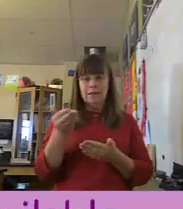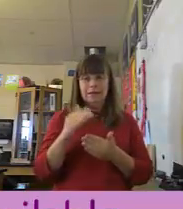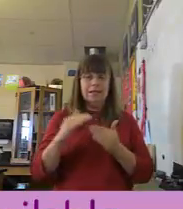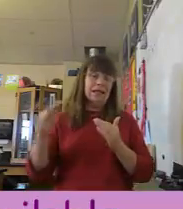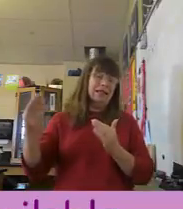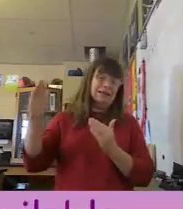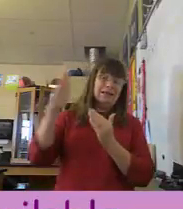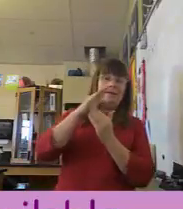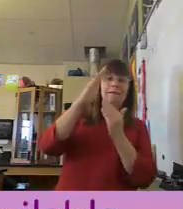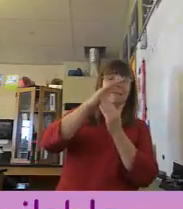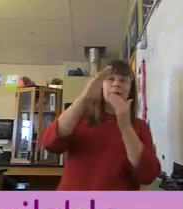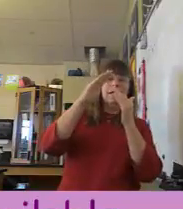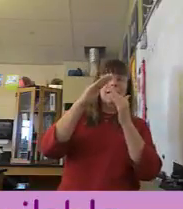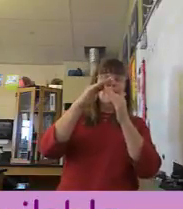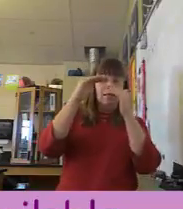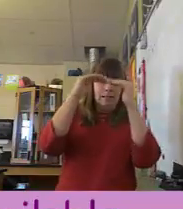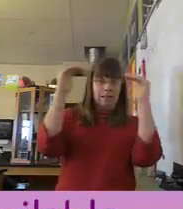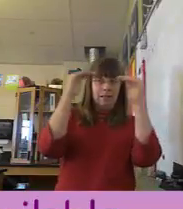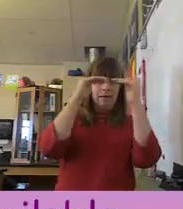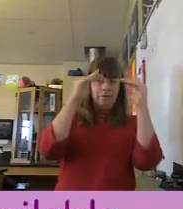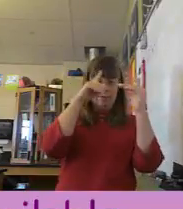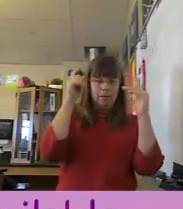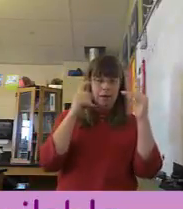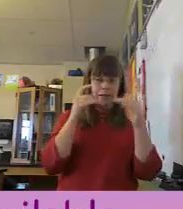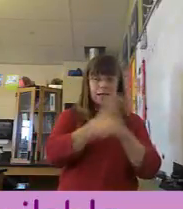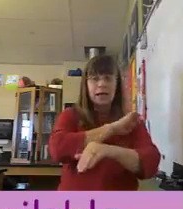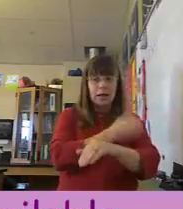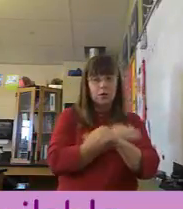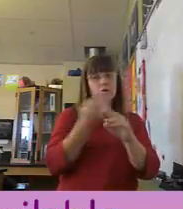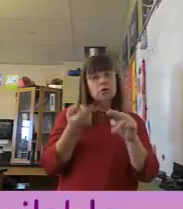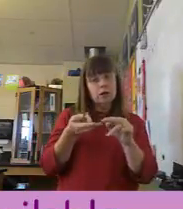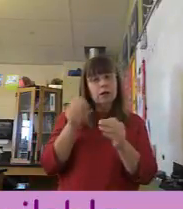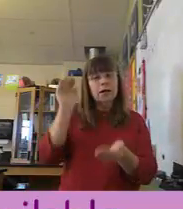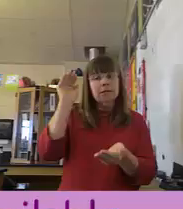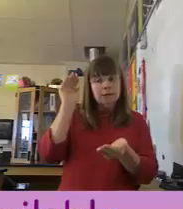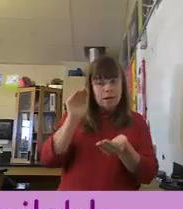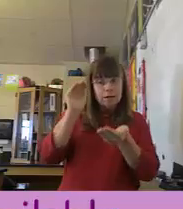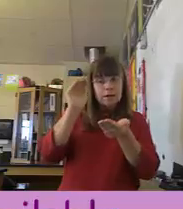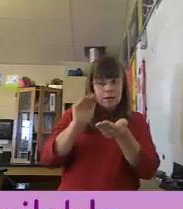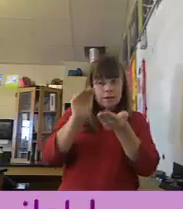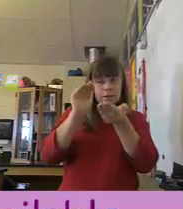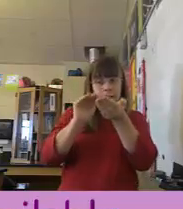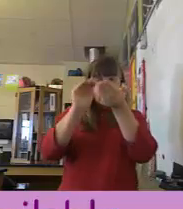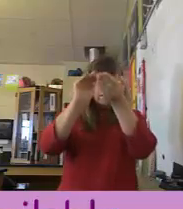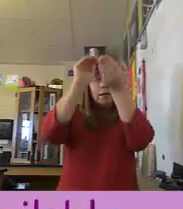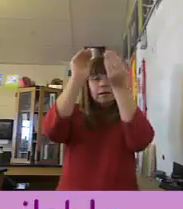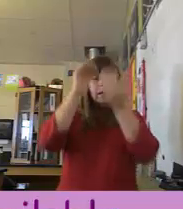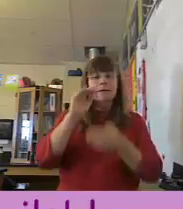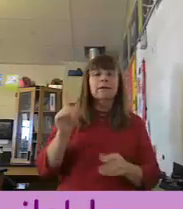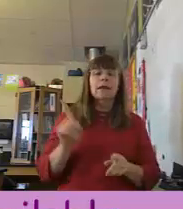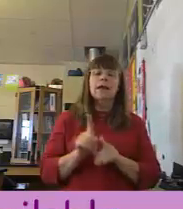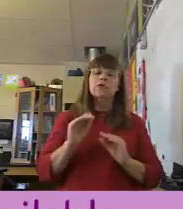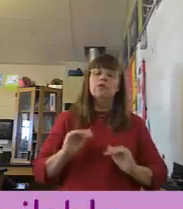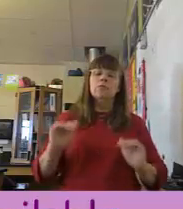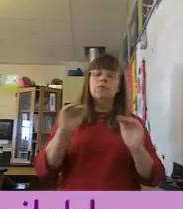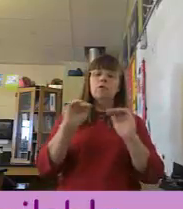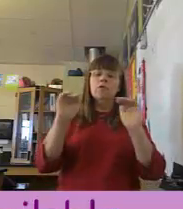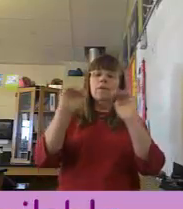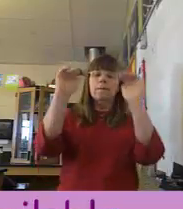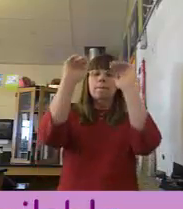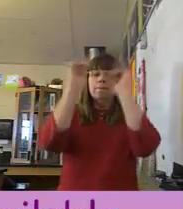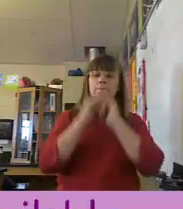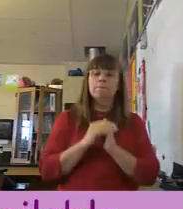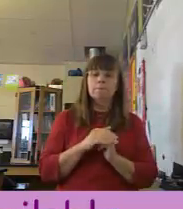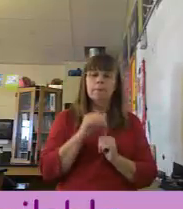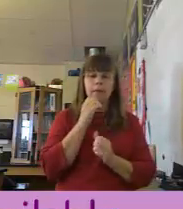at just at the African plains, when the lion's at the top, there's not very many lions, but there's a whole lot of gazelles,